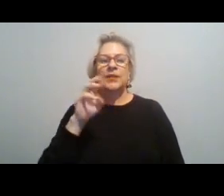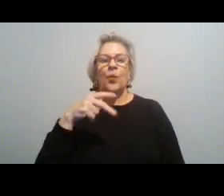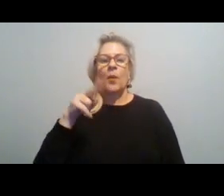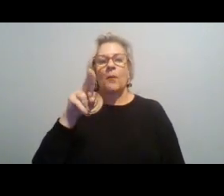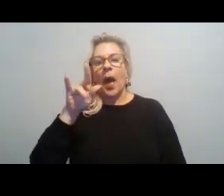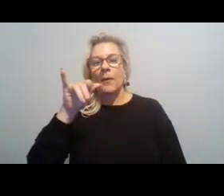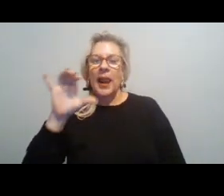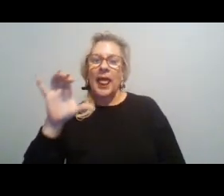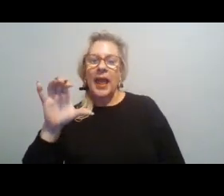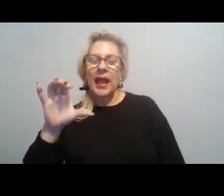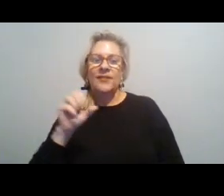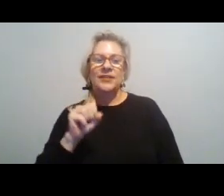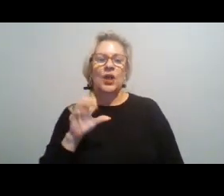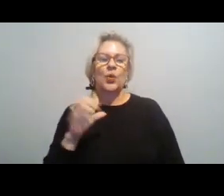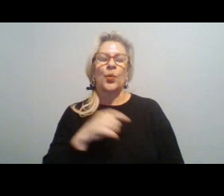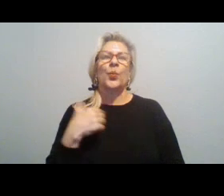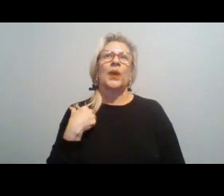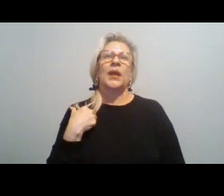We